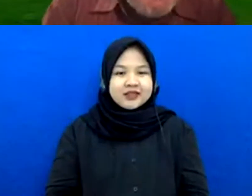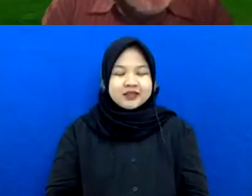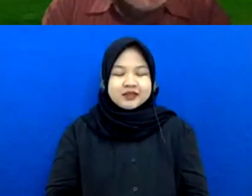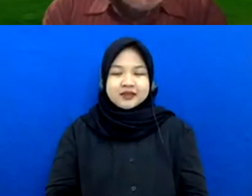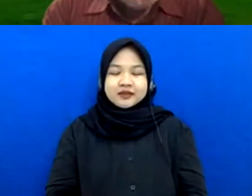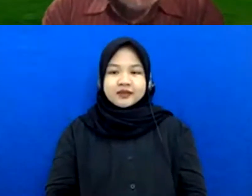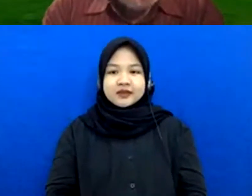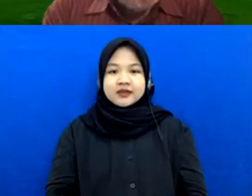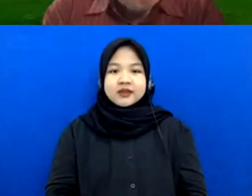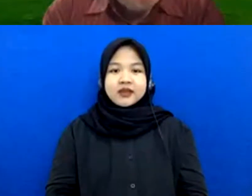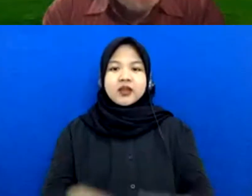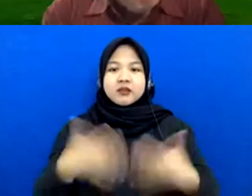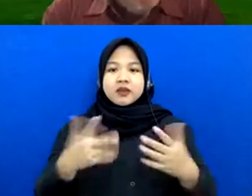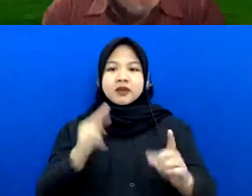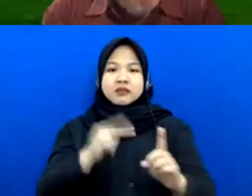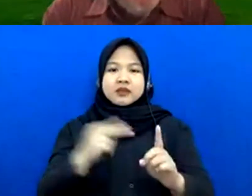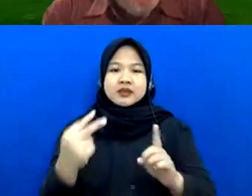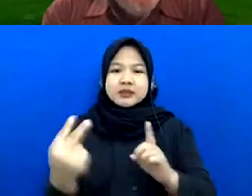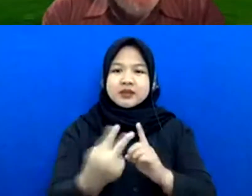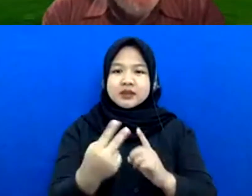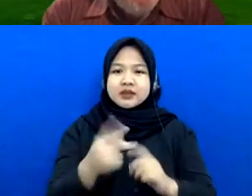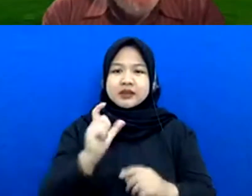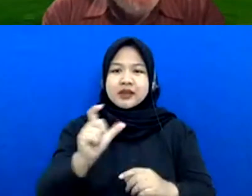So how are you measuring perceptions?